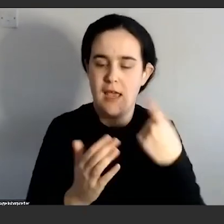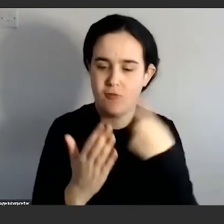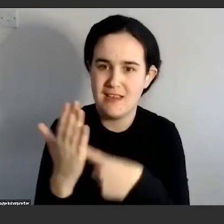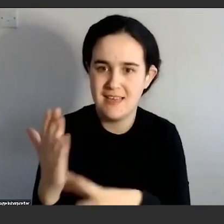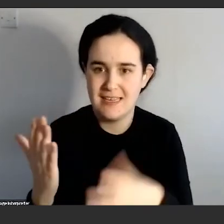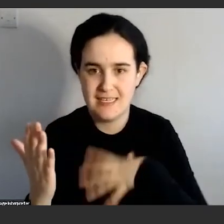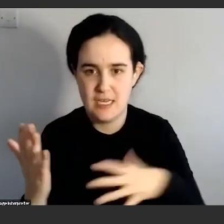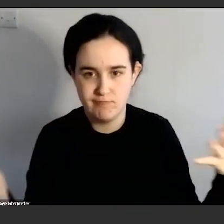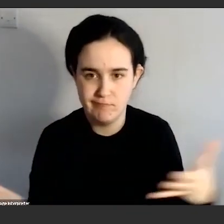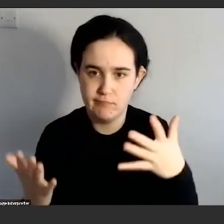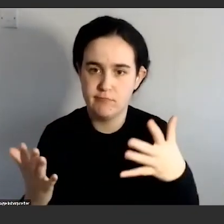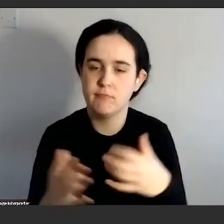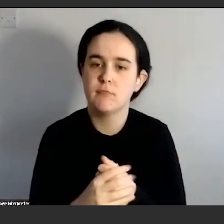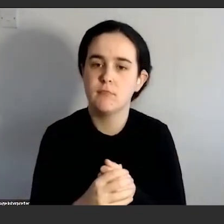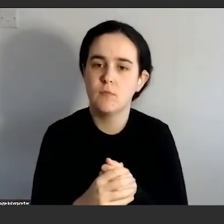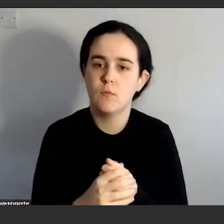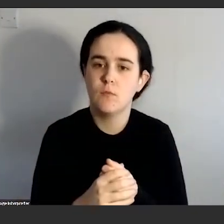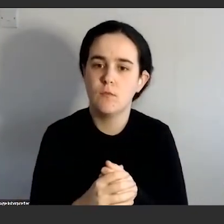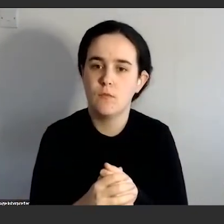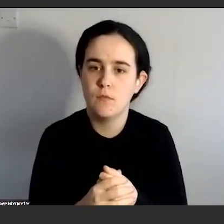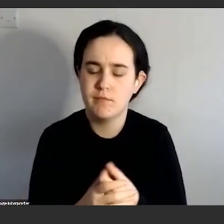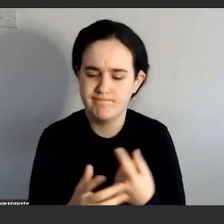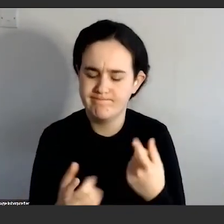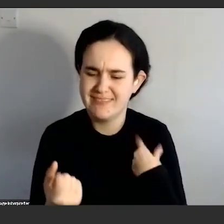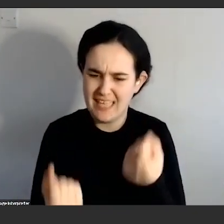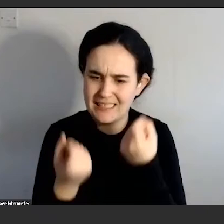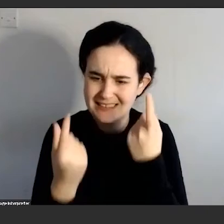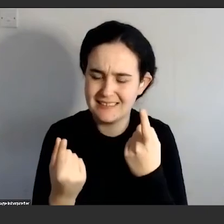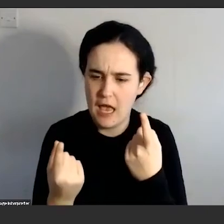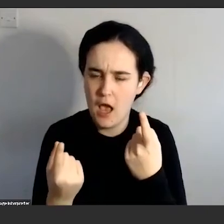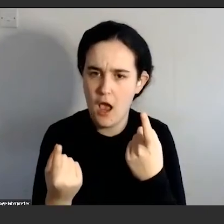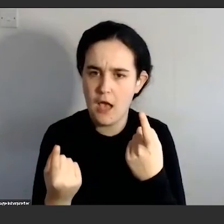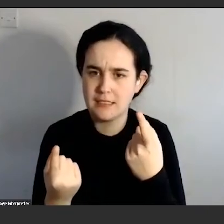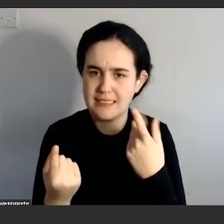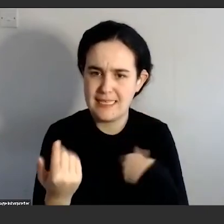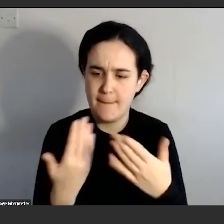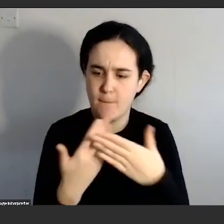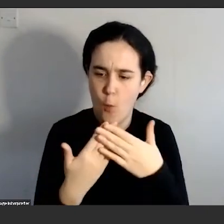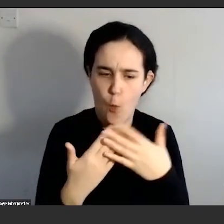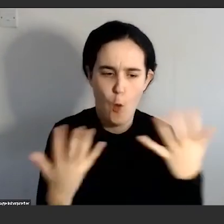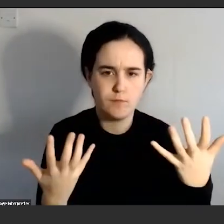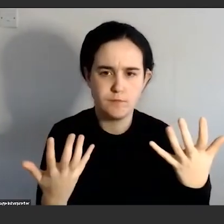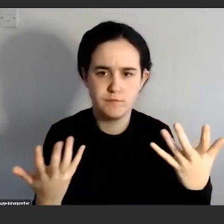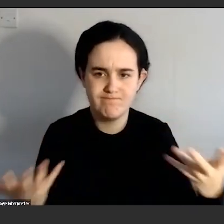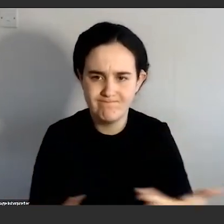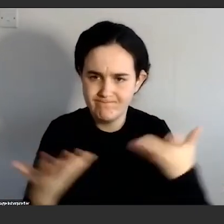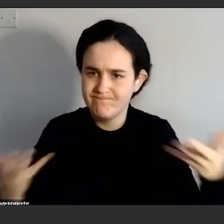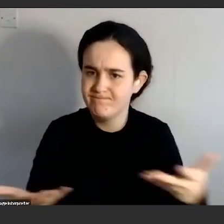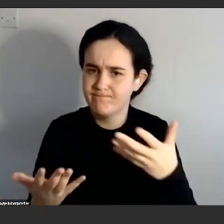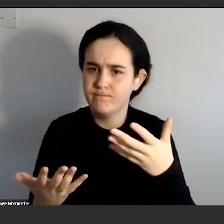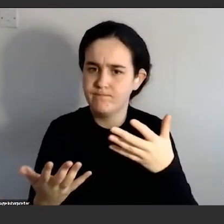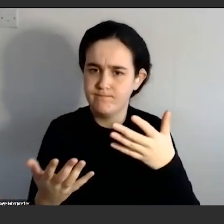is that when it comes to NCDs, people with NCDs go on to develop some levels of disability. And a lot of people